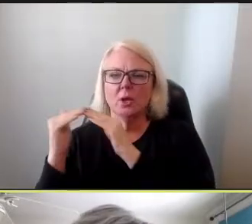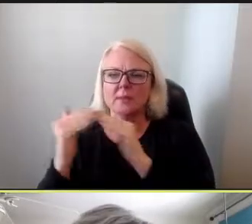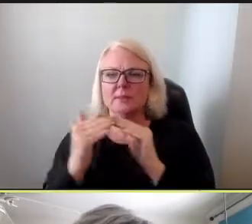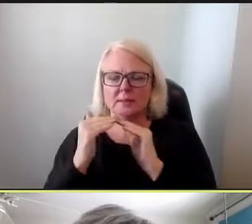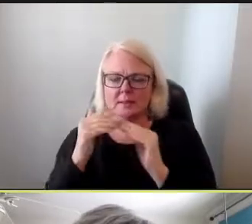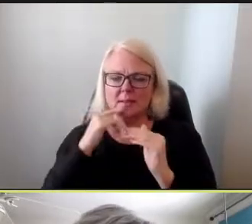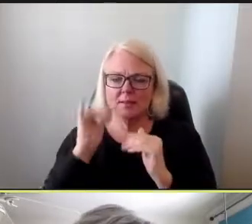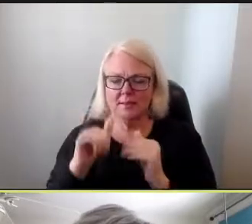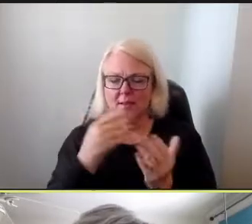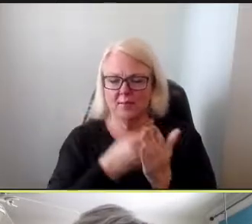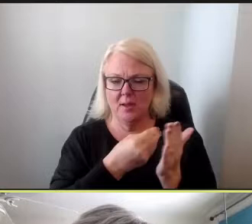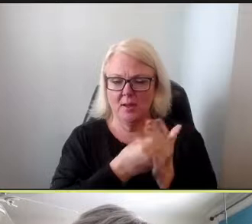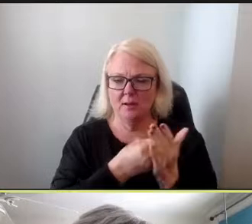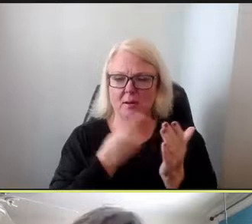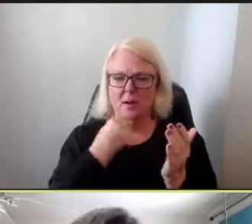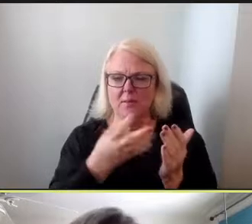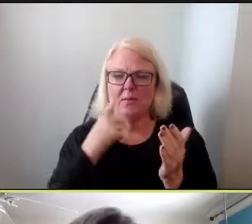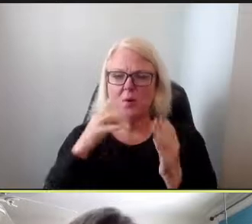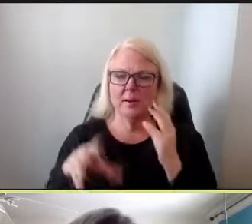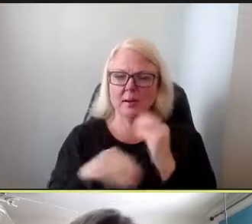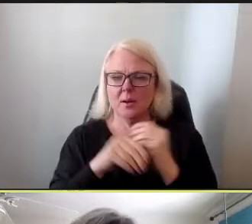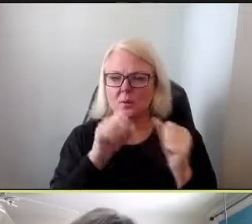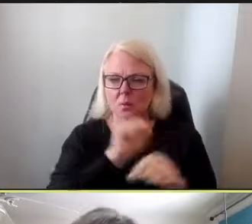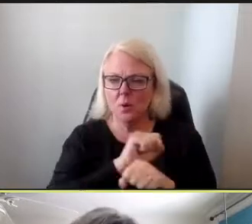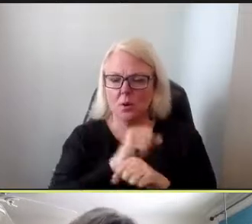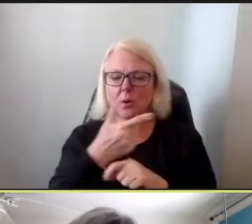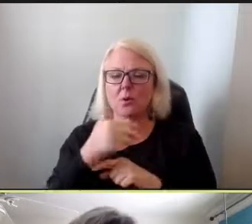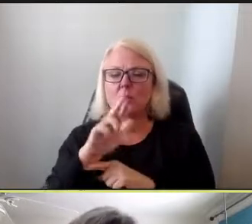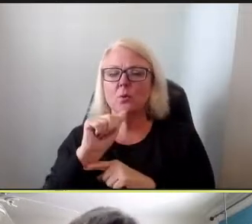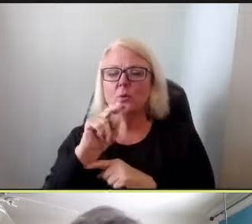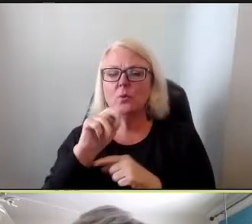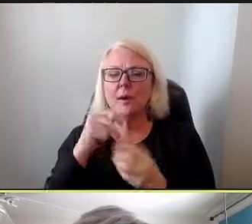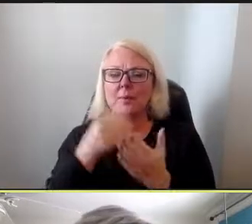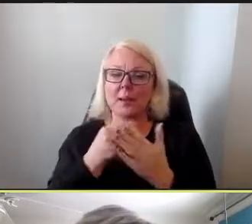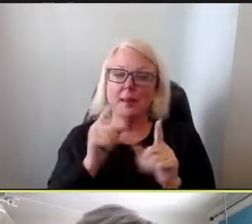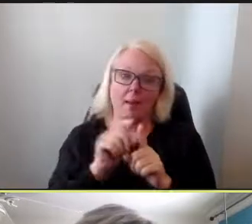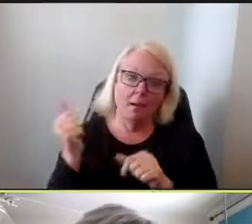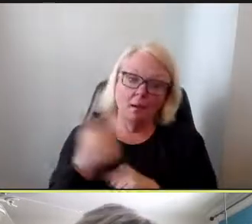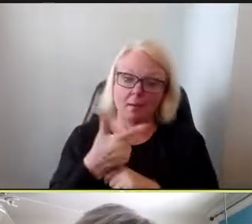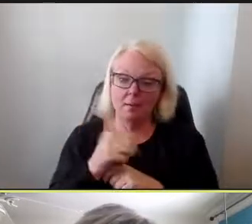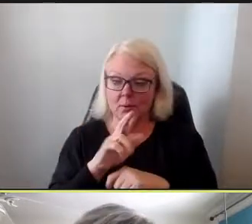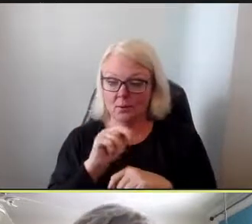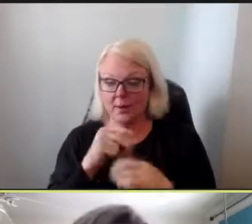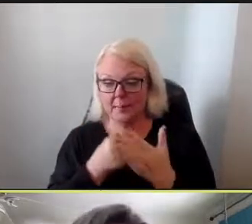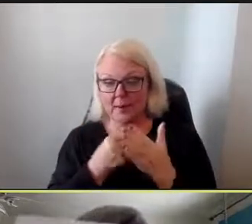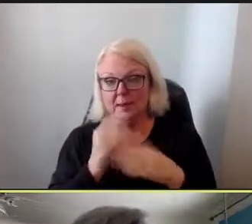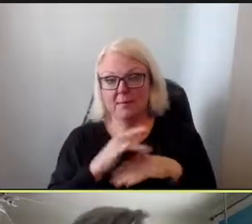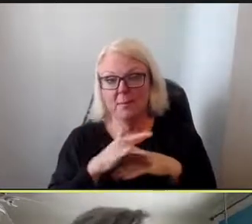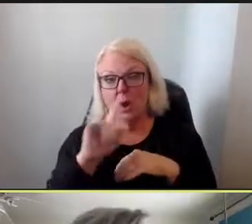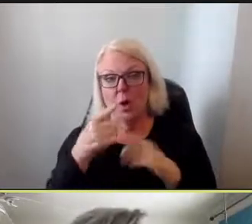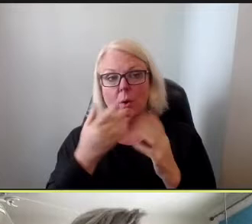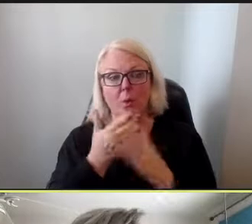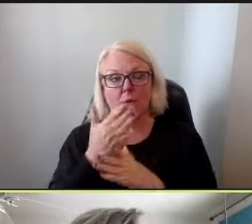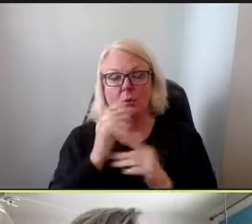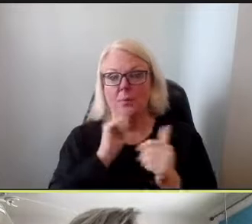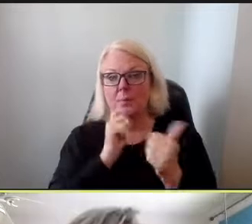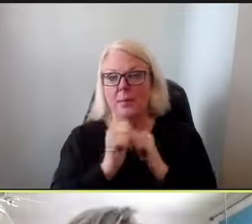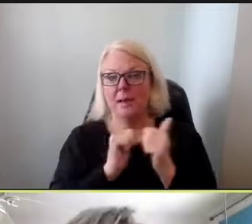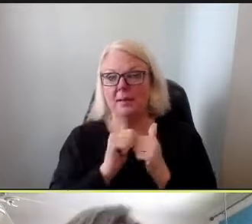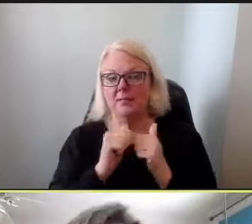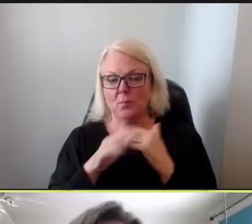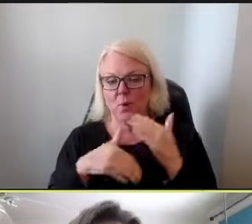funds were offered for additional work, and the grant money, like all grant money, is available only through a competitive